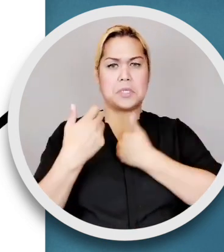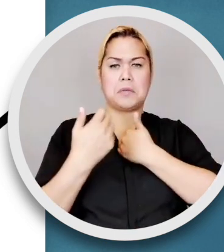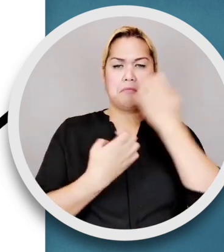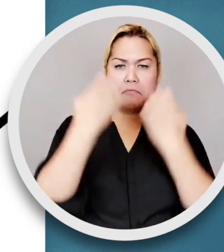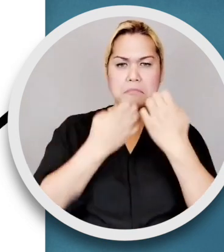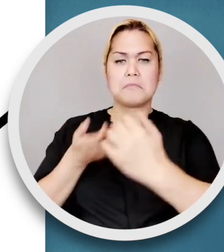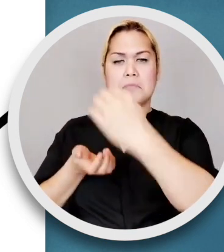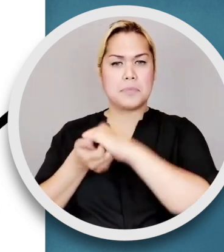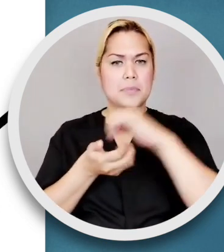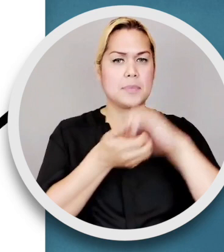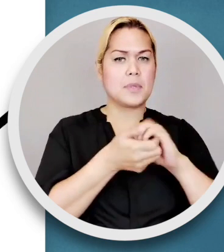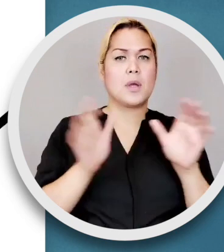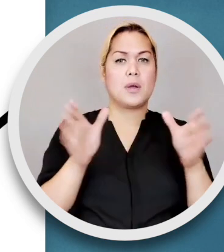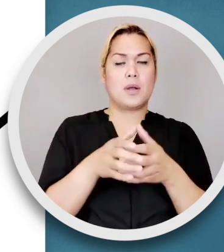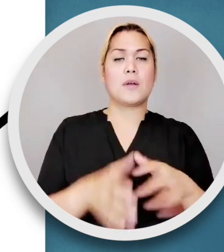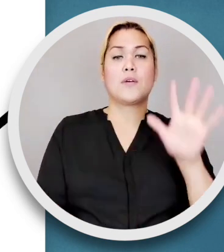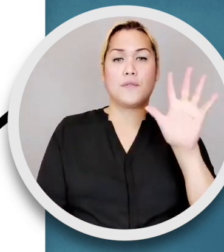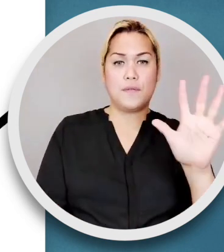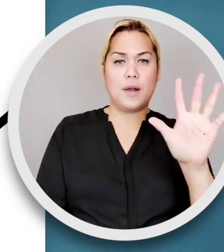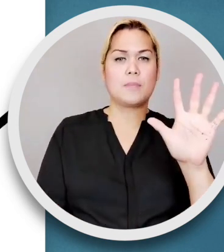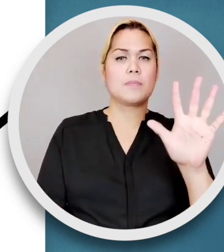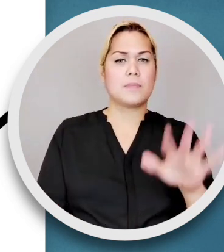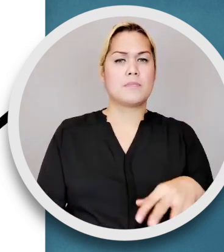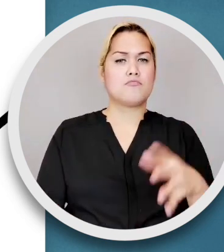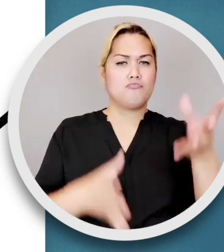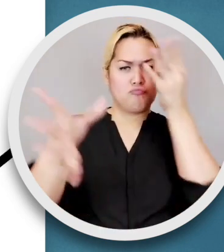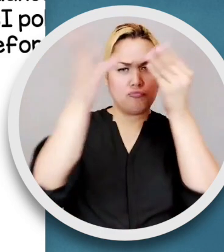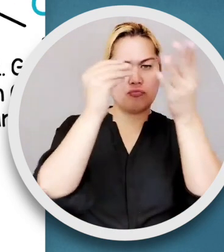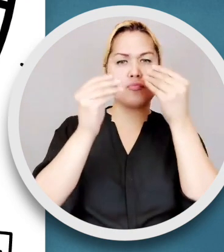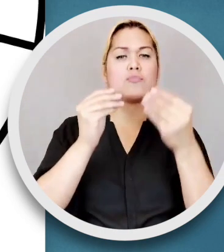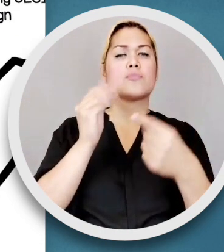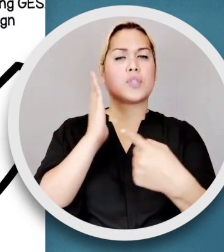5. E-learning course on GESI mainstreaming in SARD operations.